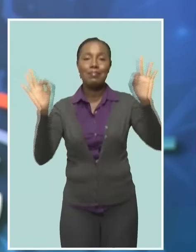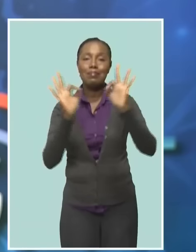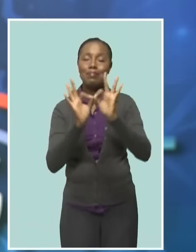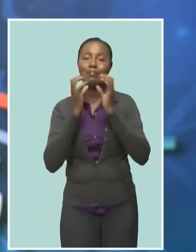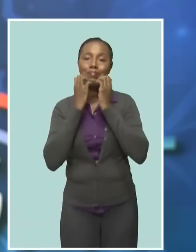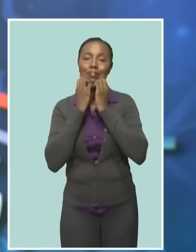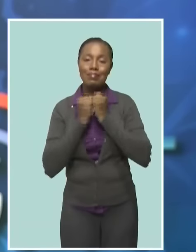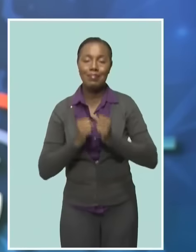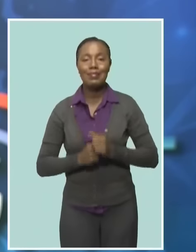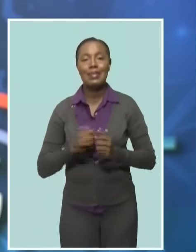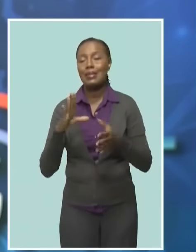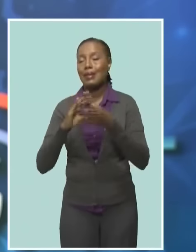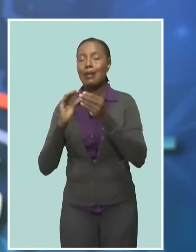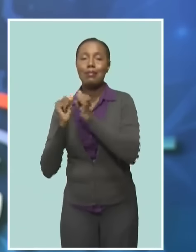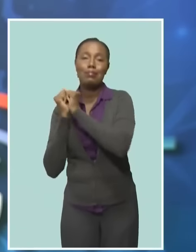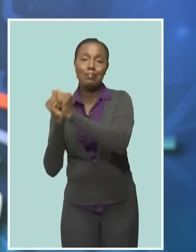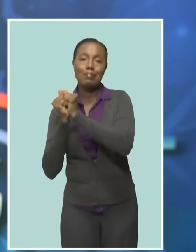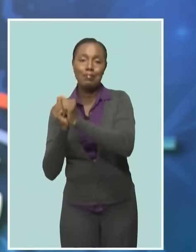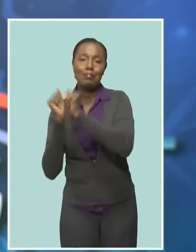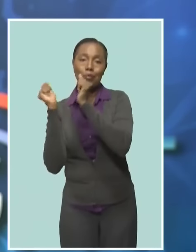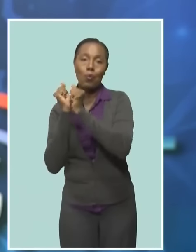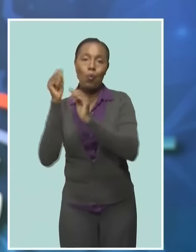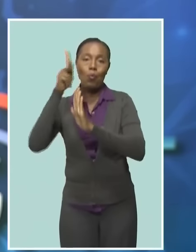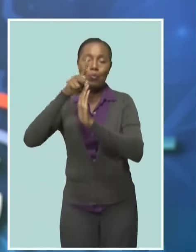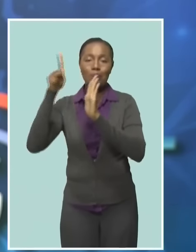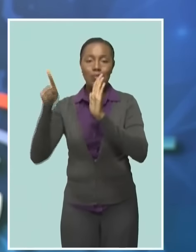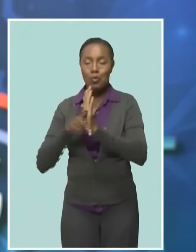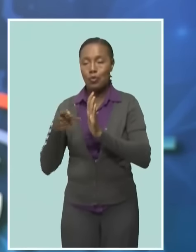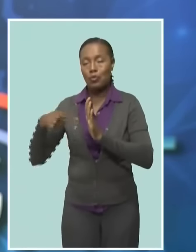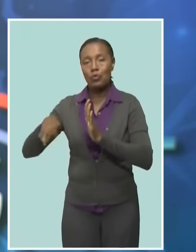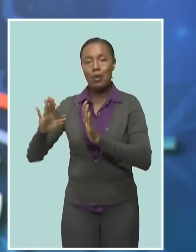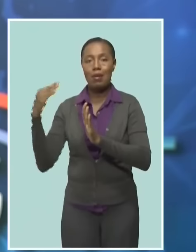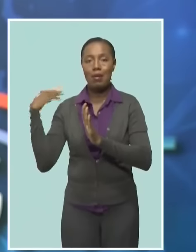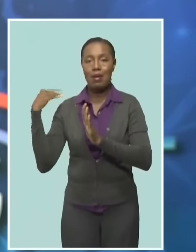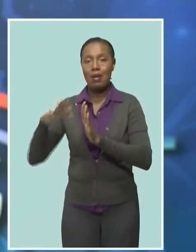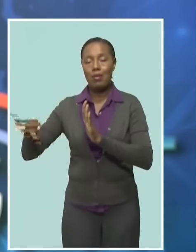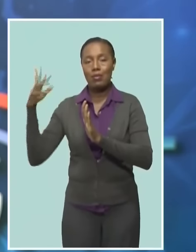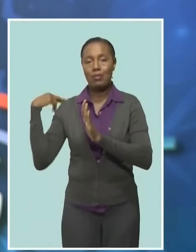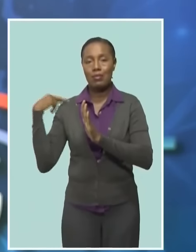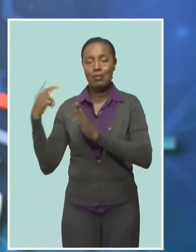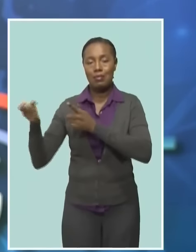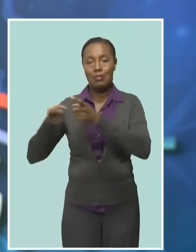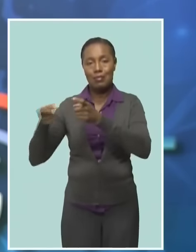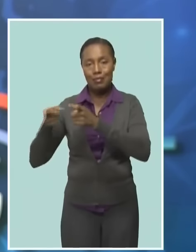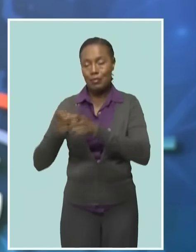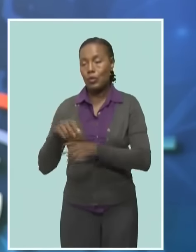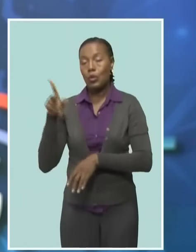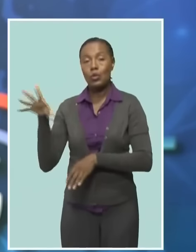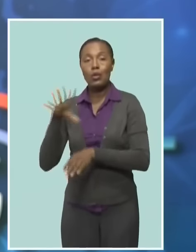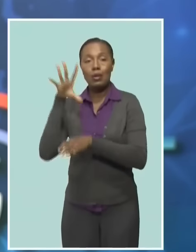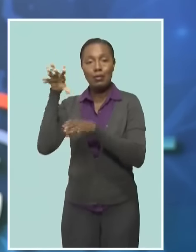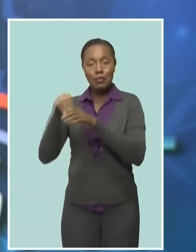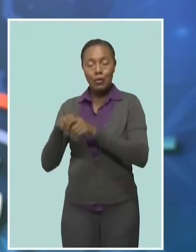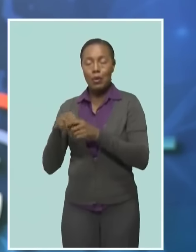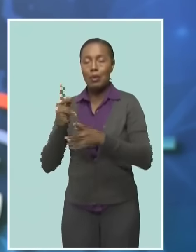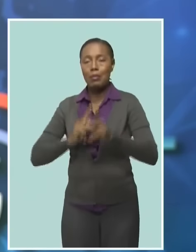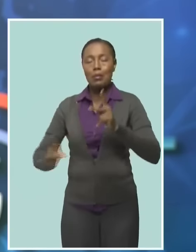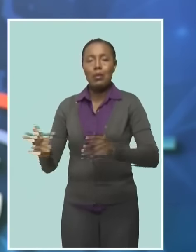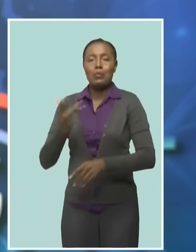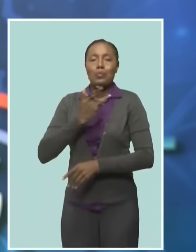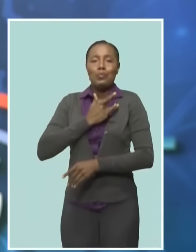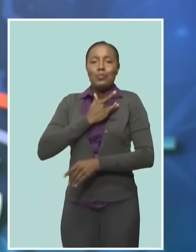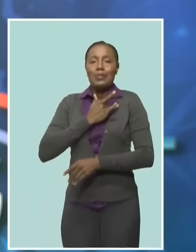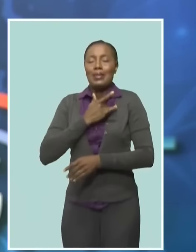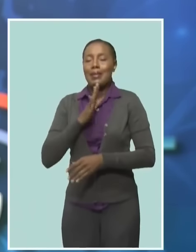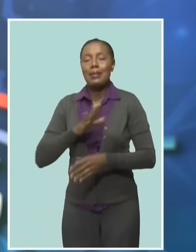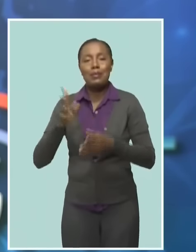says they worked together on several projects in her constituency and that Mr. Trotman's engagement touched the hearts and lives of